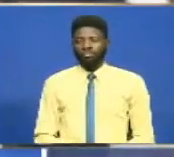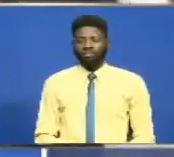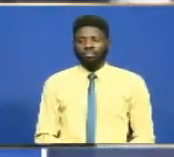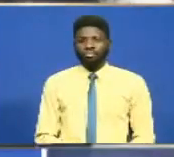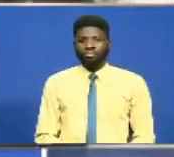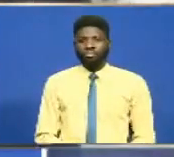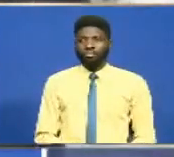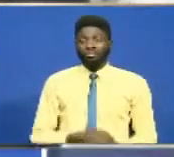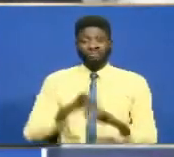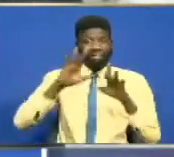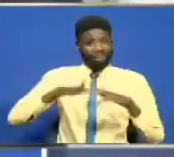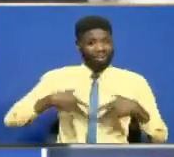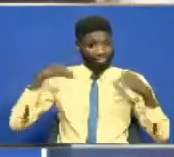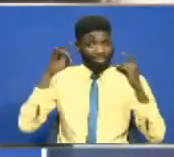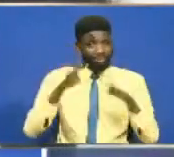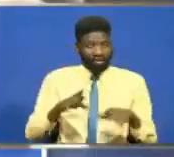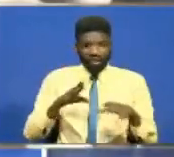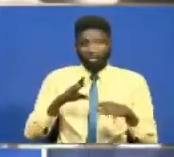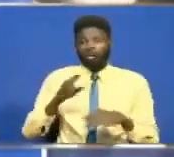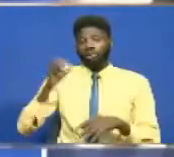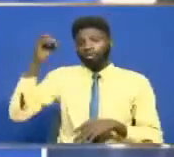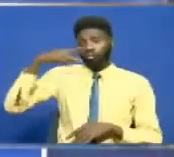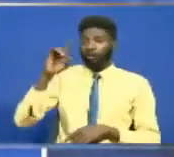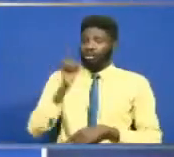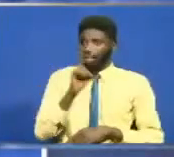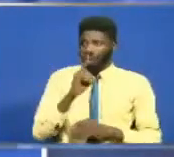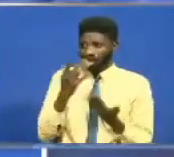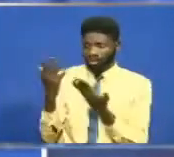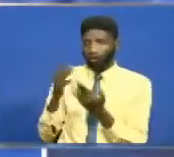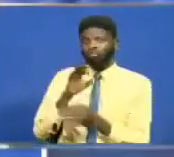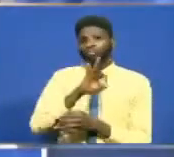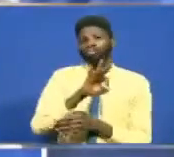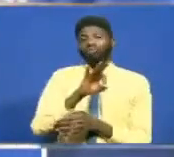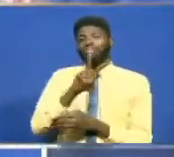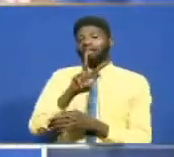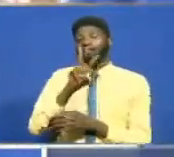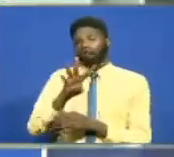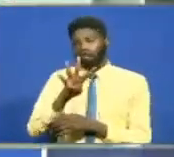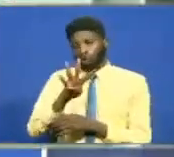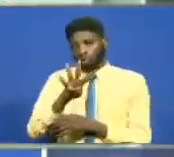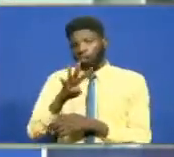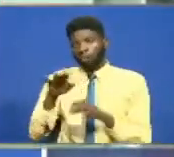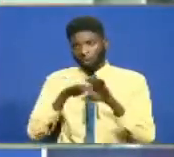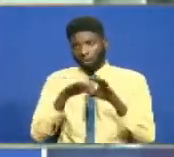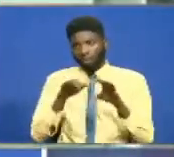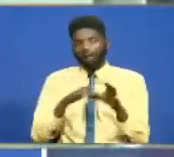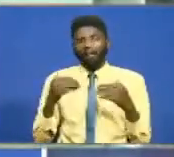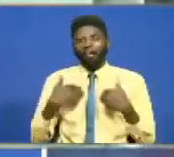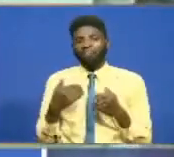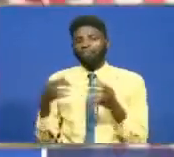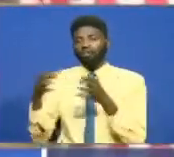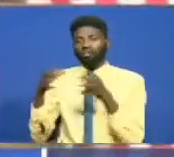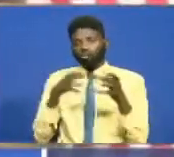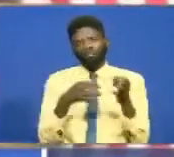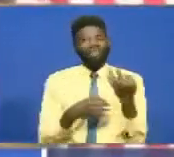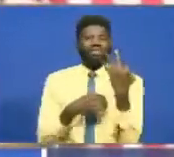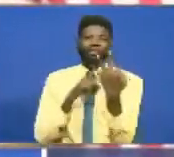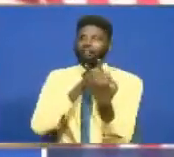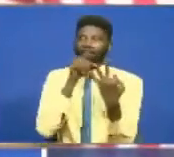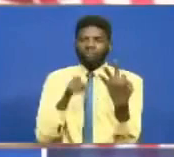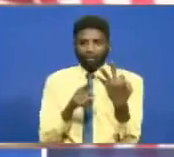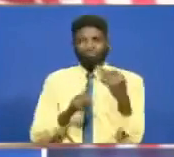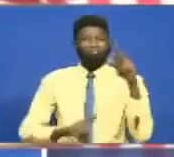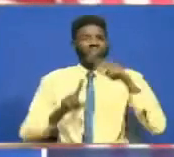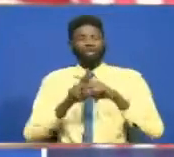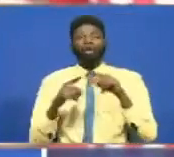The Kitengela Juakali, which has 234 registered members eligible for voting, had three factions of leadership that resulted in numerous